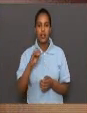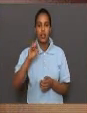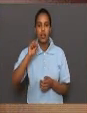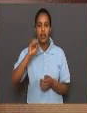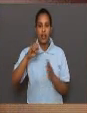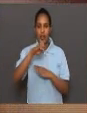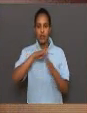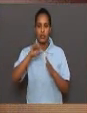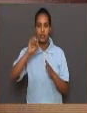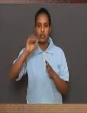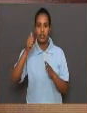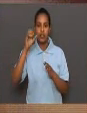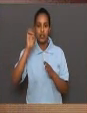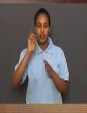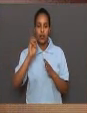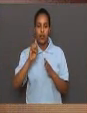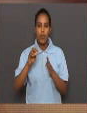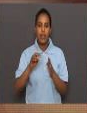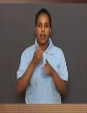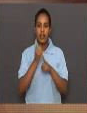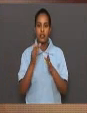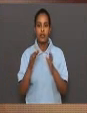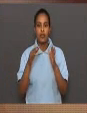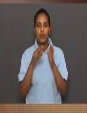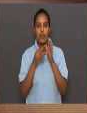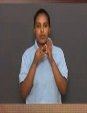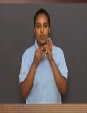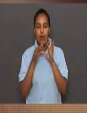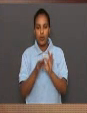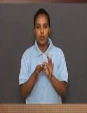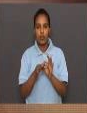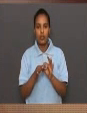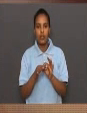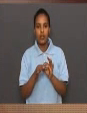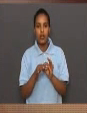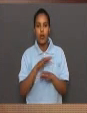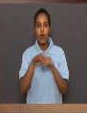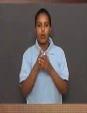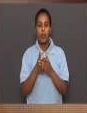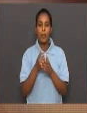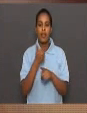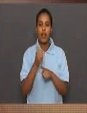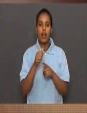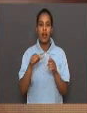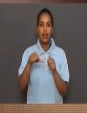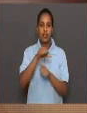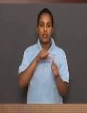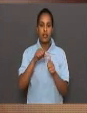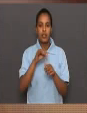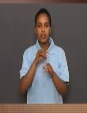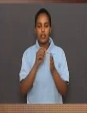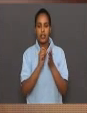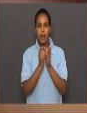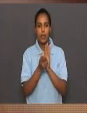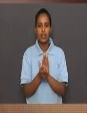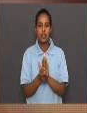The electron-C model of metallic bonding proposes that all the metal atoms